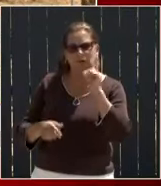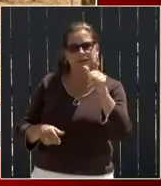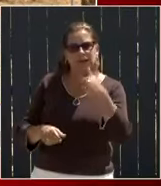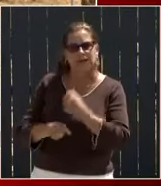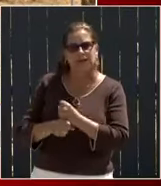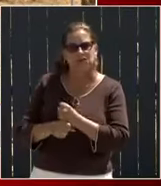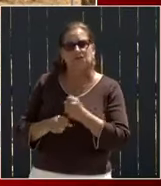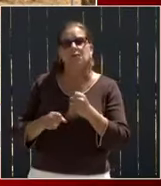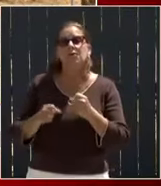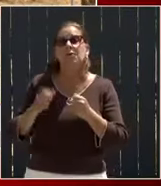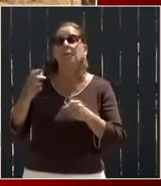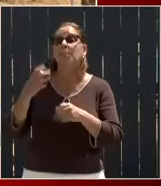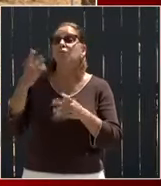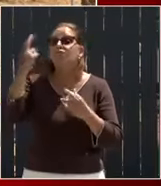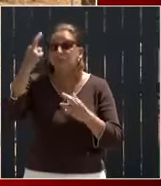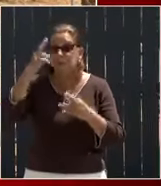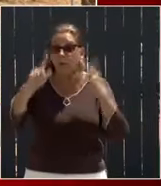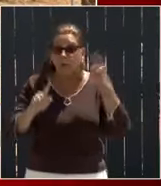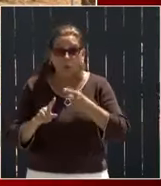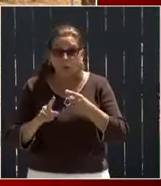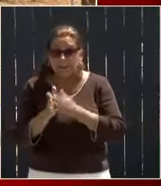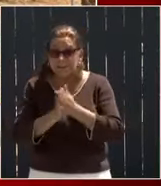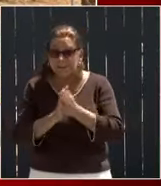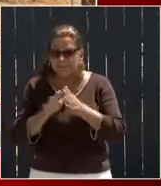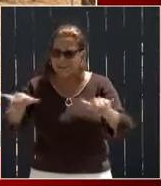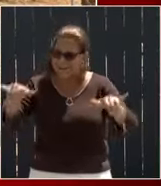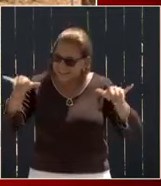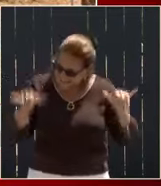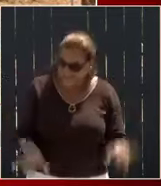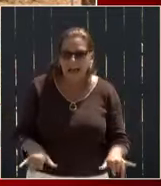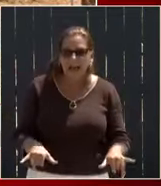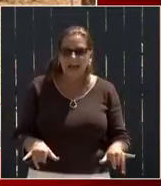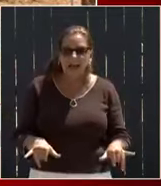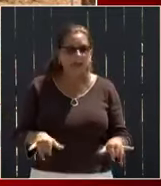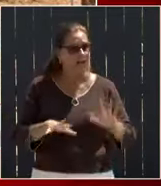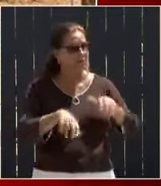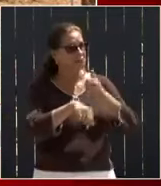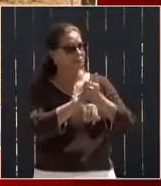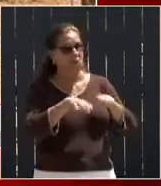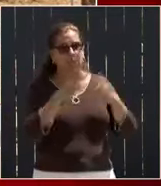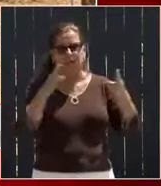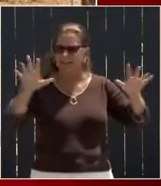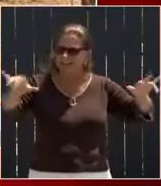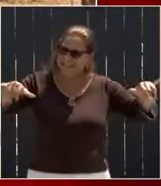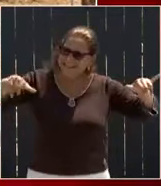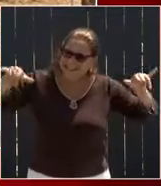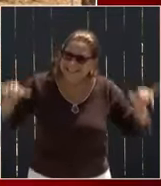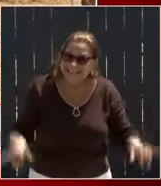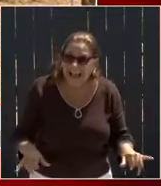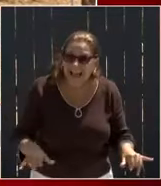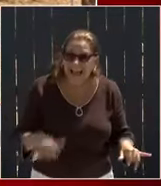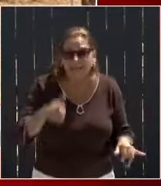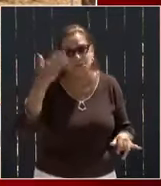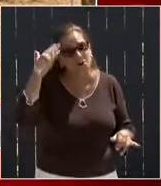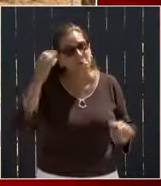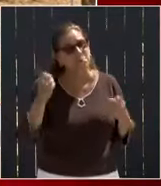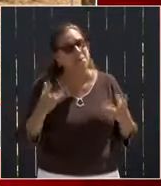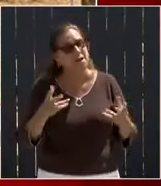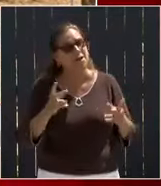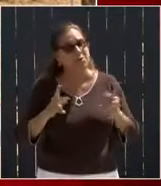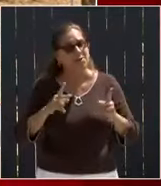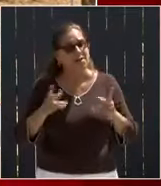this $58 million. So we know, you heard Mayor Gray say this, and you know, many neighborhoods, you can throw